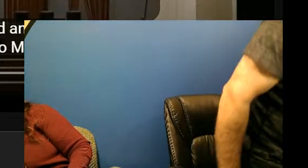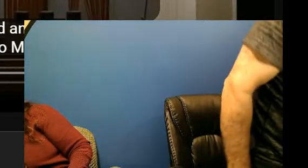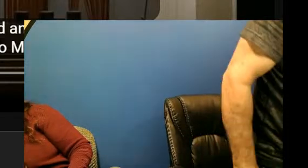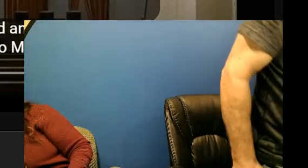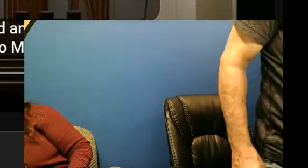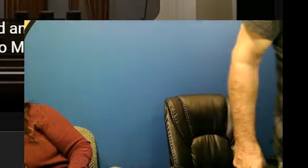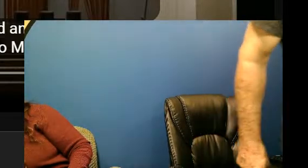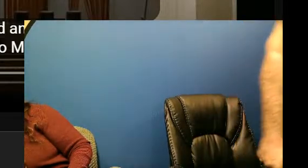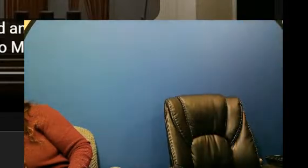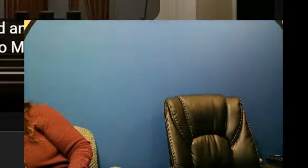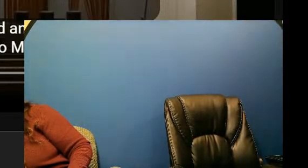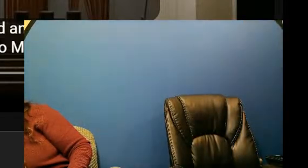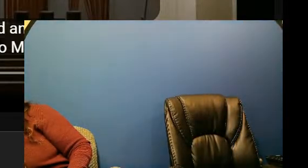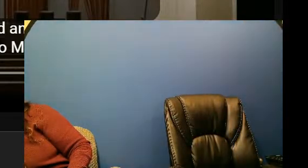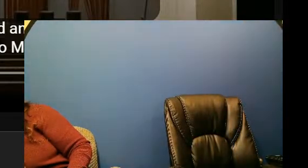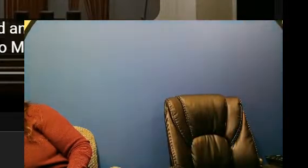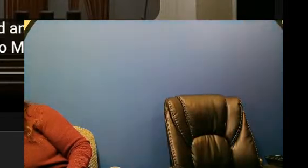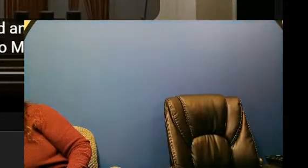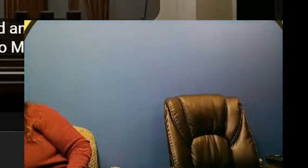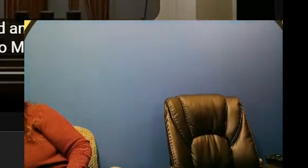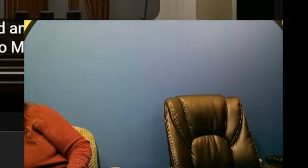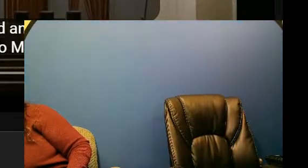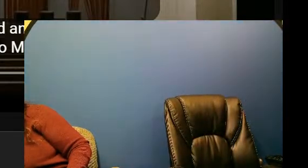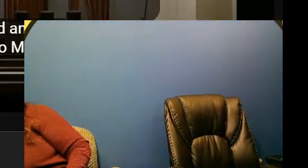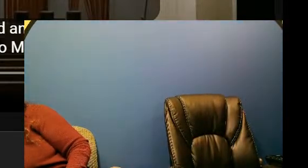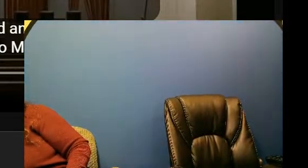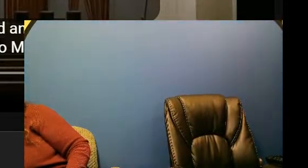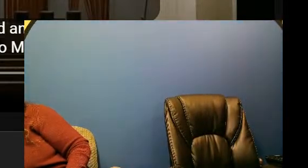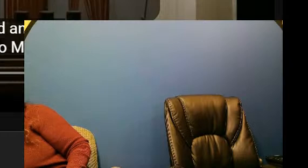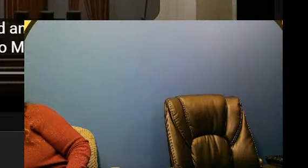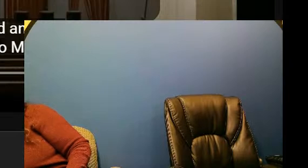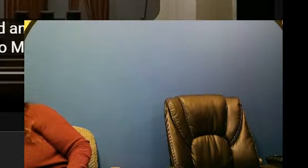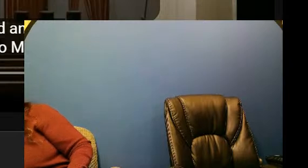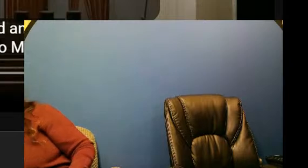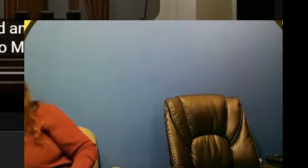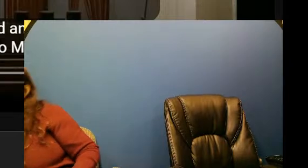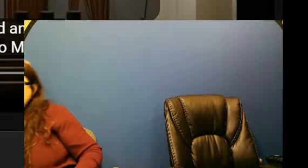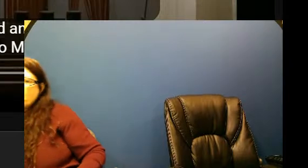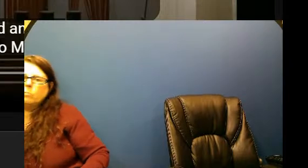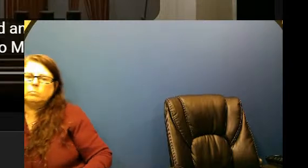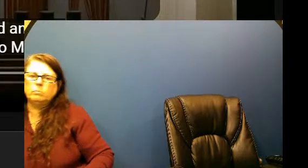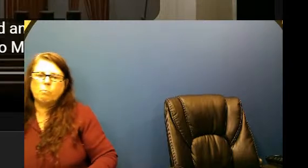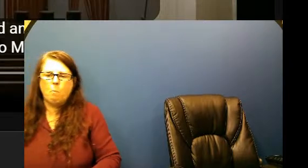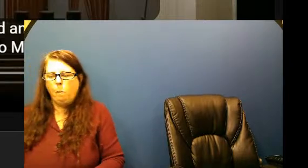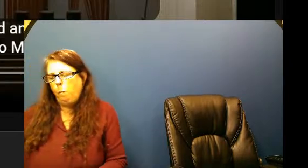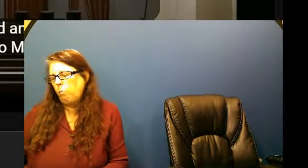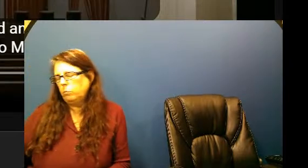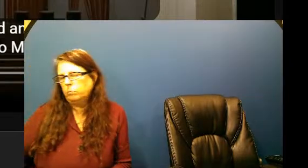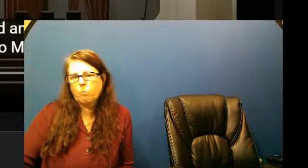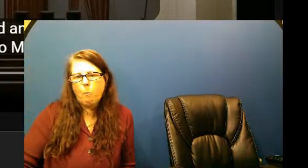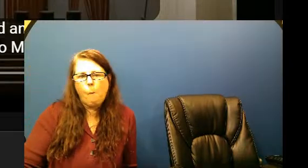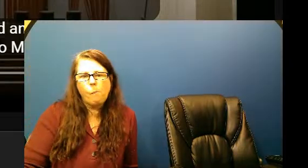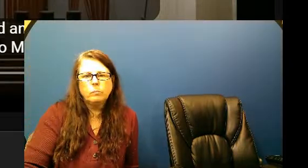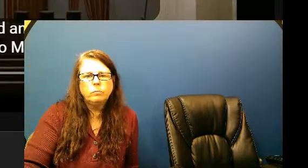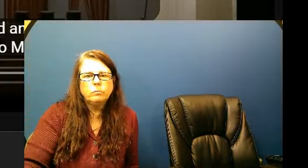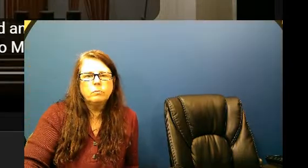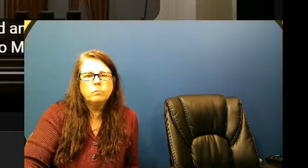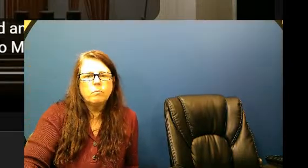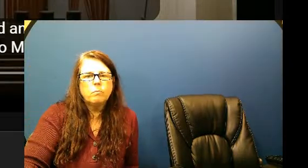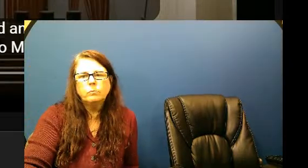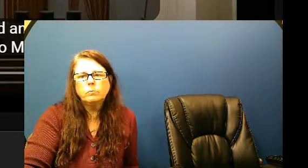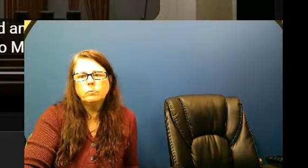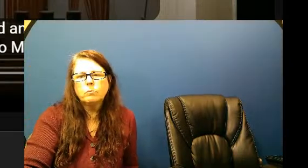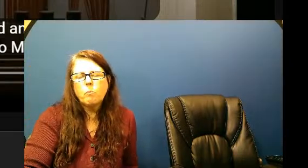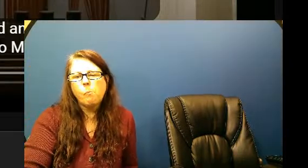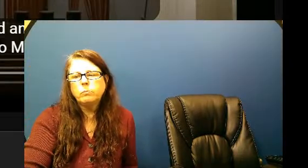the tailoring for a moment. No, my point is that preventing content manipulation, whether it's covert or not, Is simply is